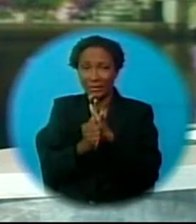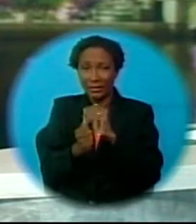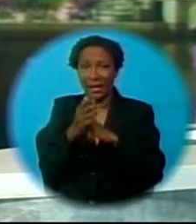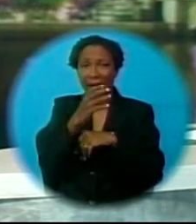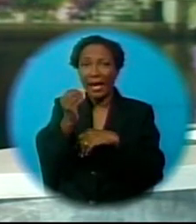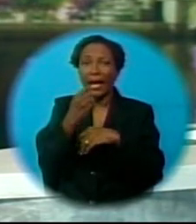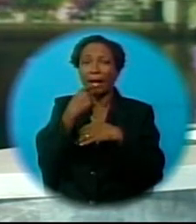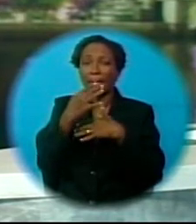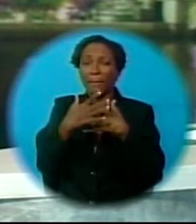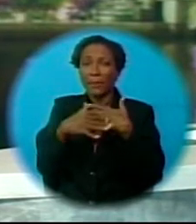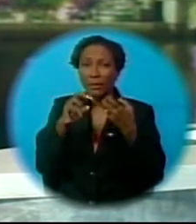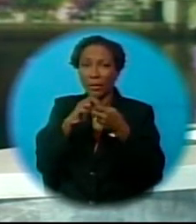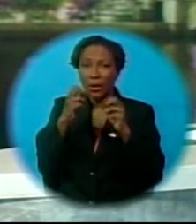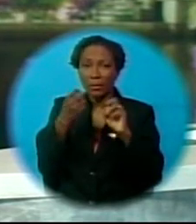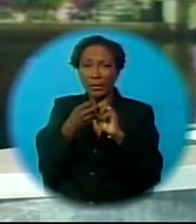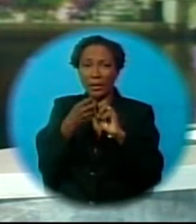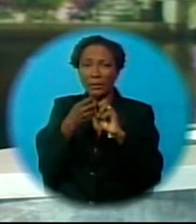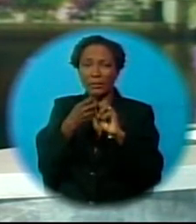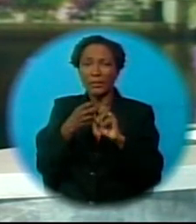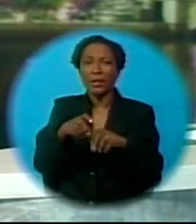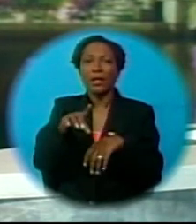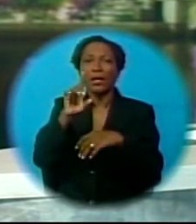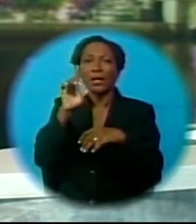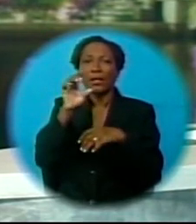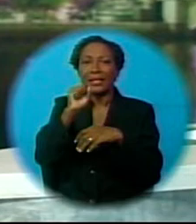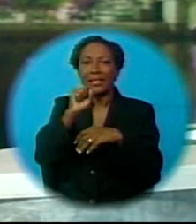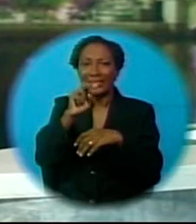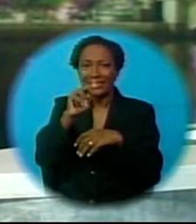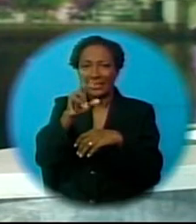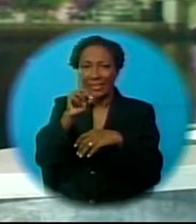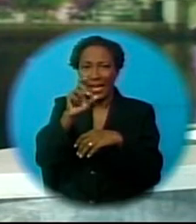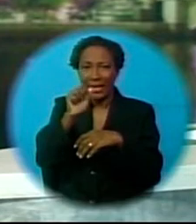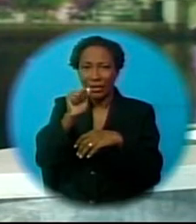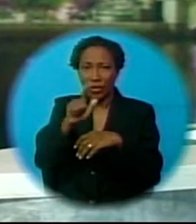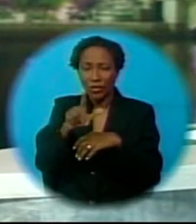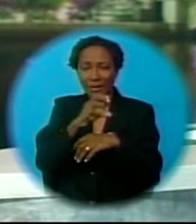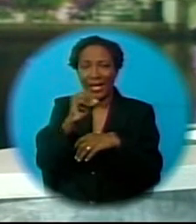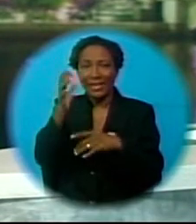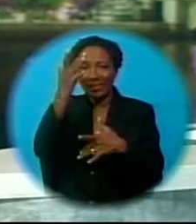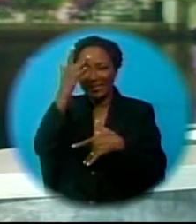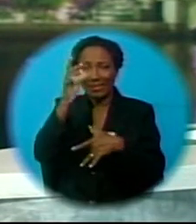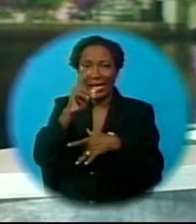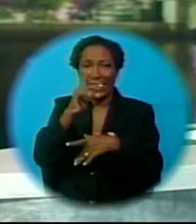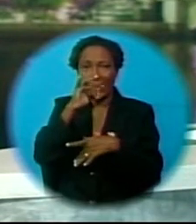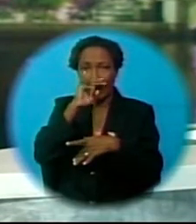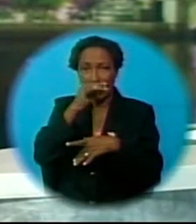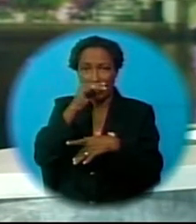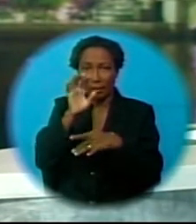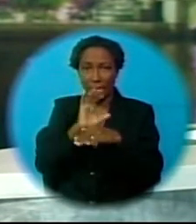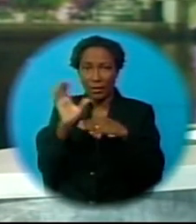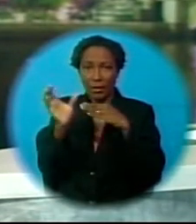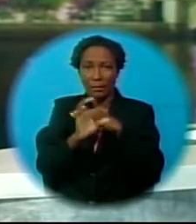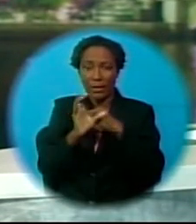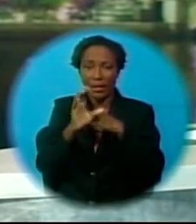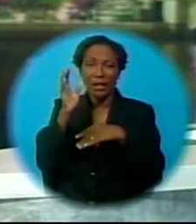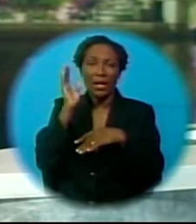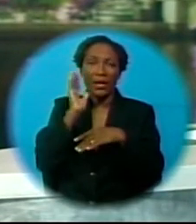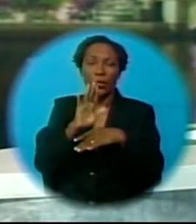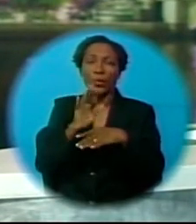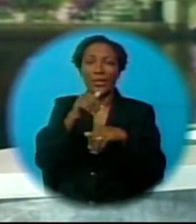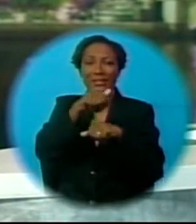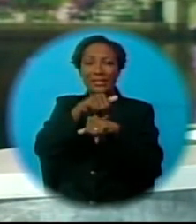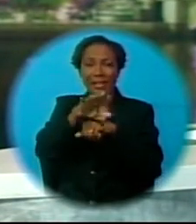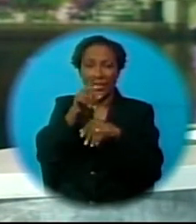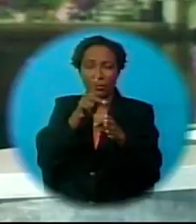Sandals Foundation and Sick Kids Caribbean, along with the Ministry of Health, have picked another Barbadian healthcare professional to be trained in this